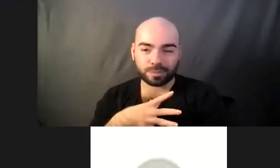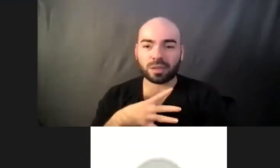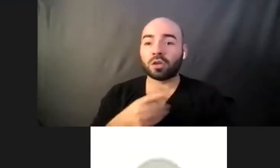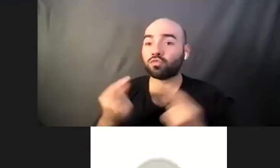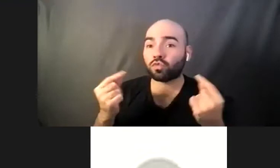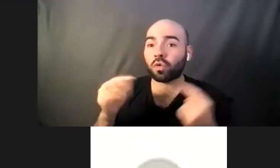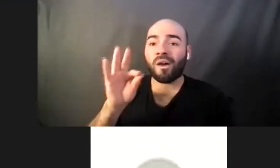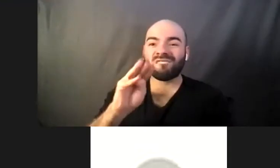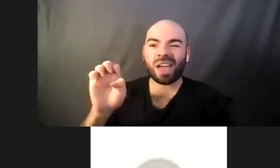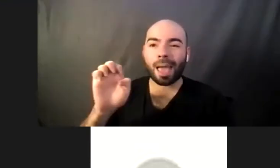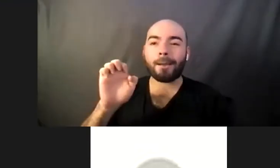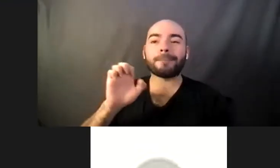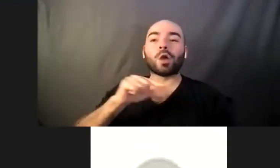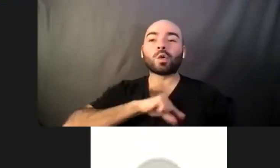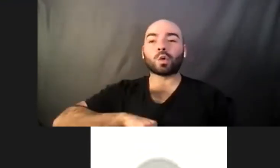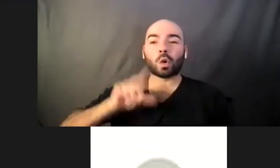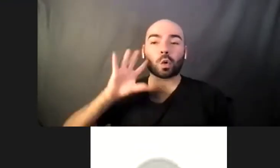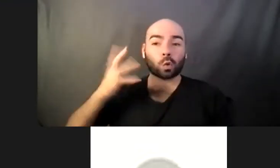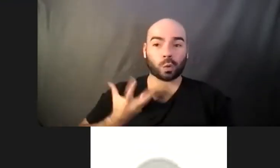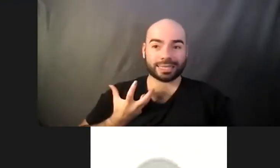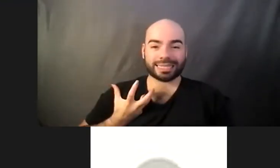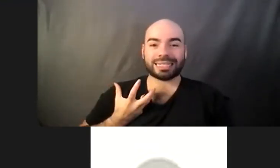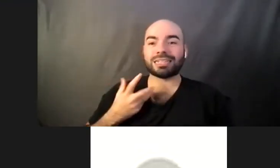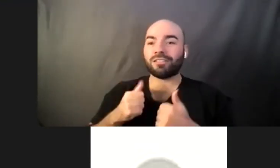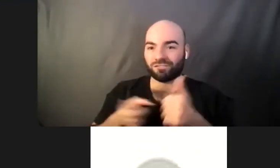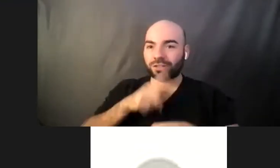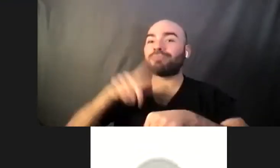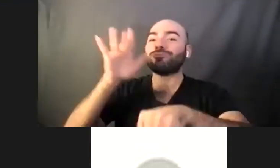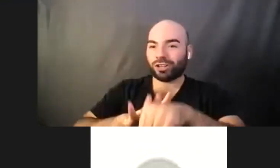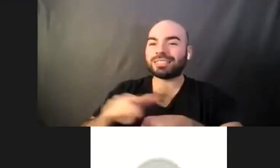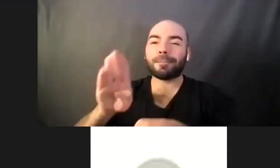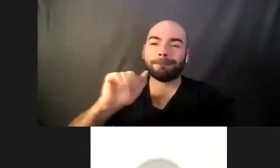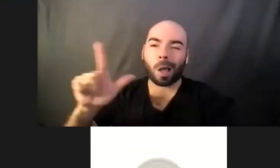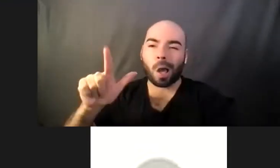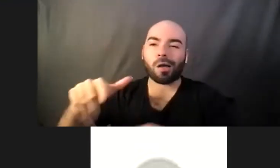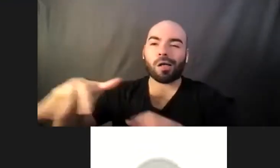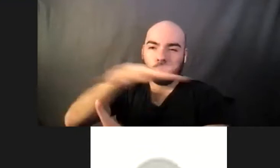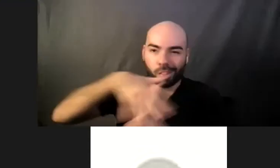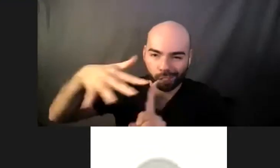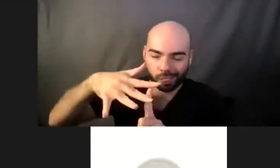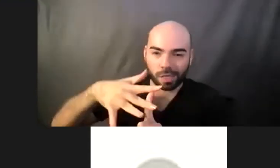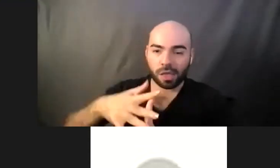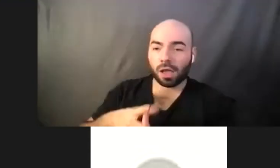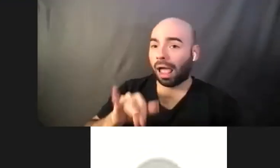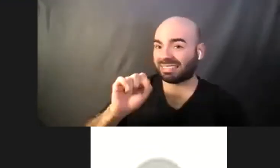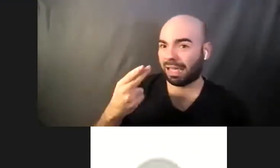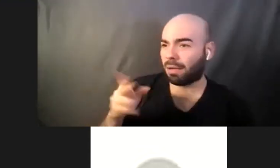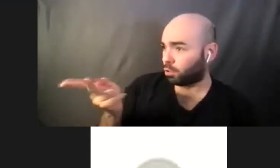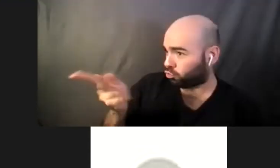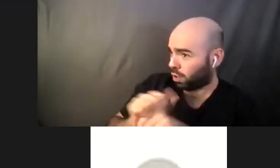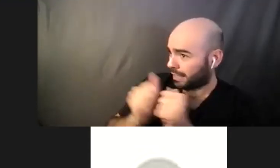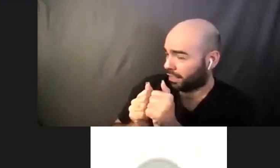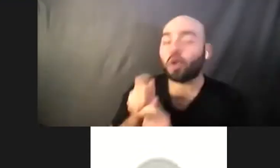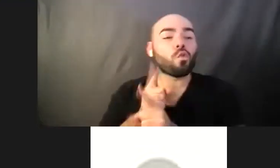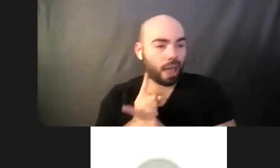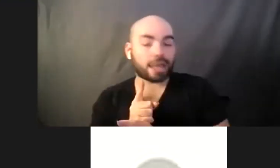in the ballroom scene. And her You and Chester also worked in that together, correct? That's what I'm about to say, yeah. So, you know, having this story about a Black trans girl in the